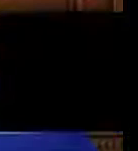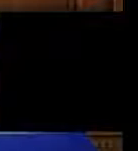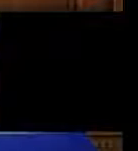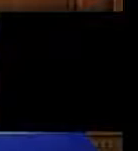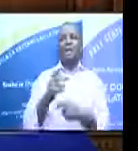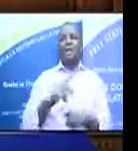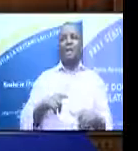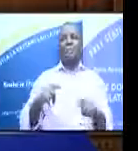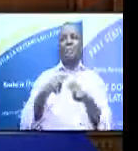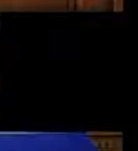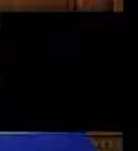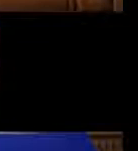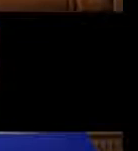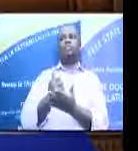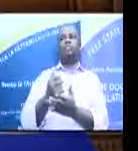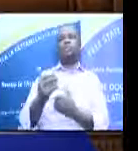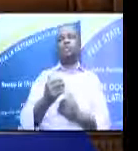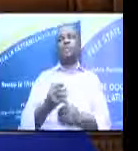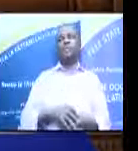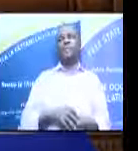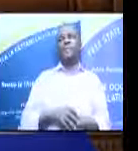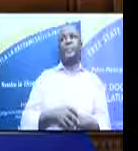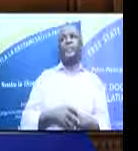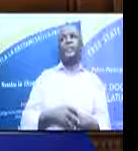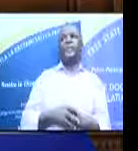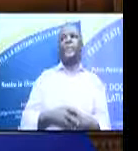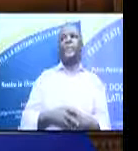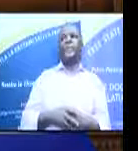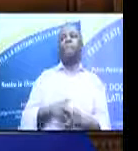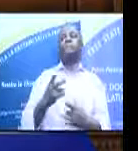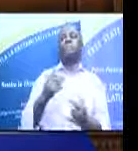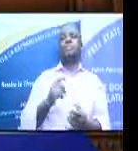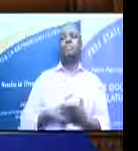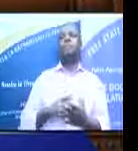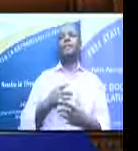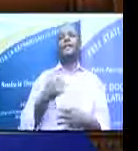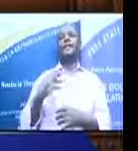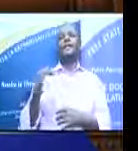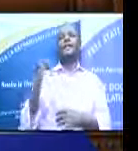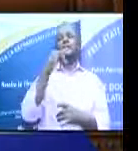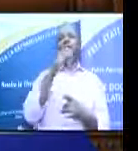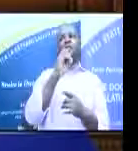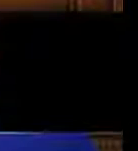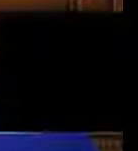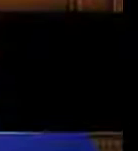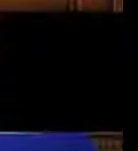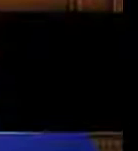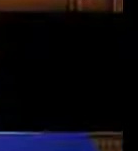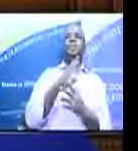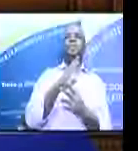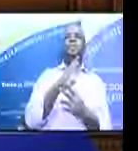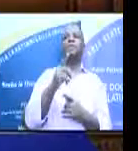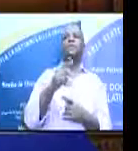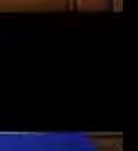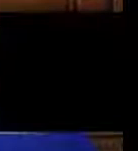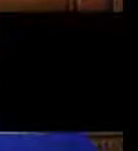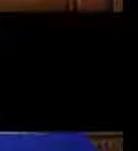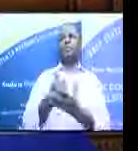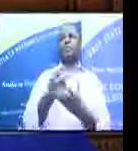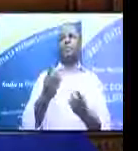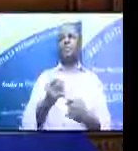addressed nearer to where the people stay, instead of making them fly over to Bloemfontein to get to be